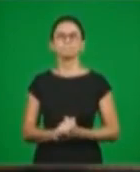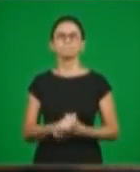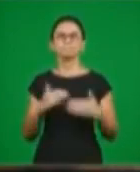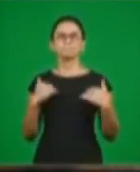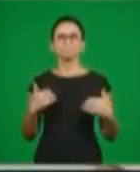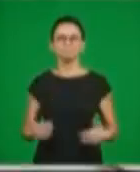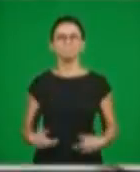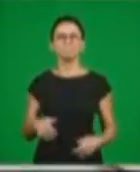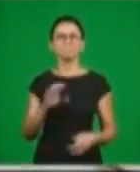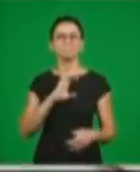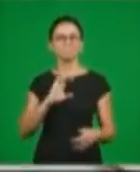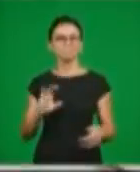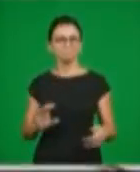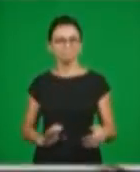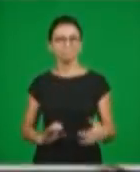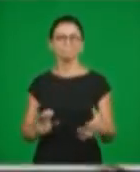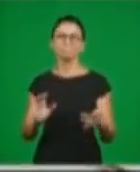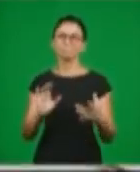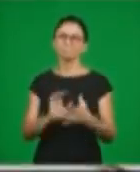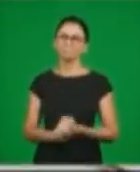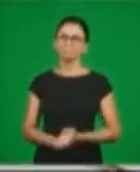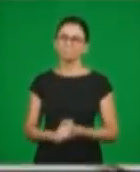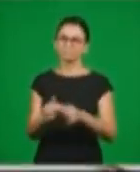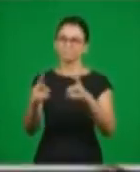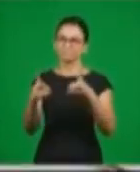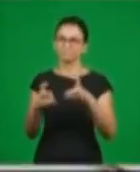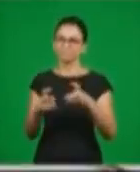with Jesus. Let's go to our second question.